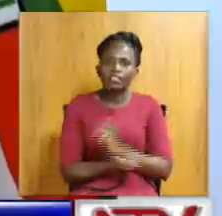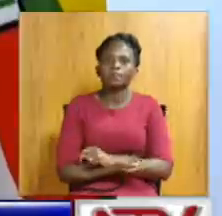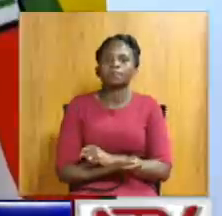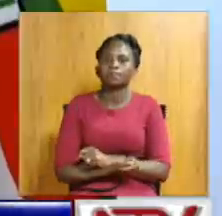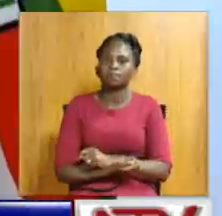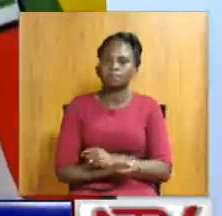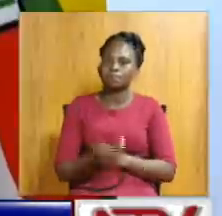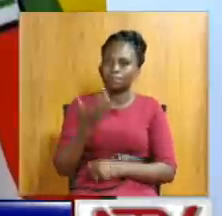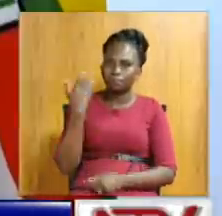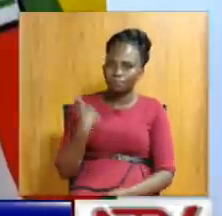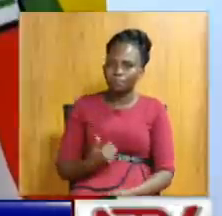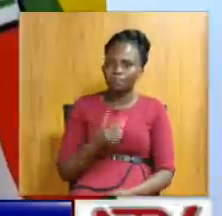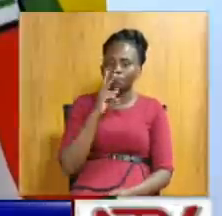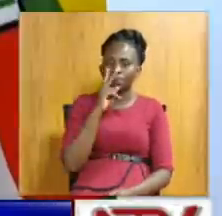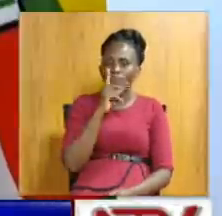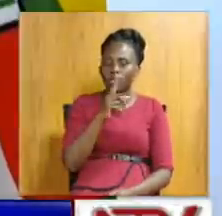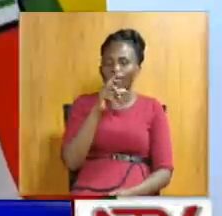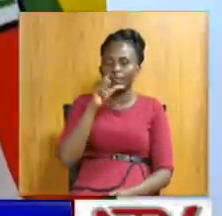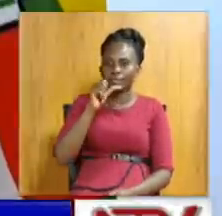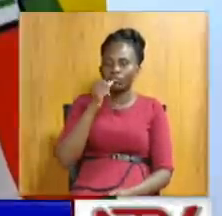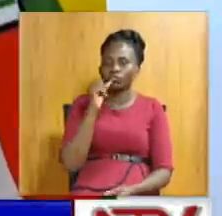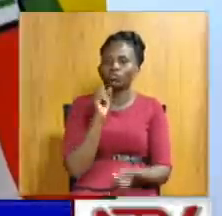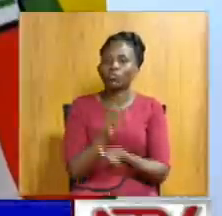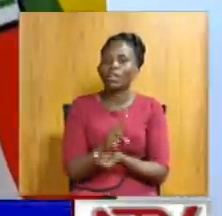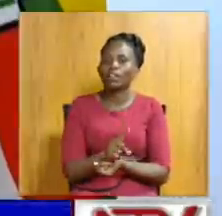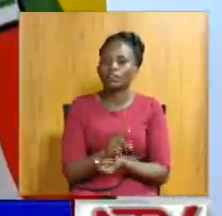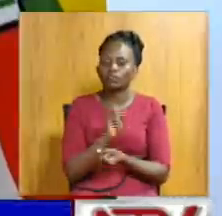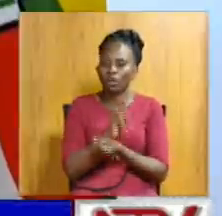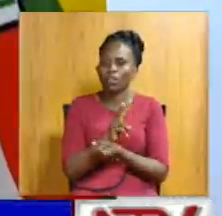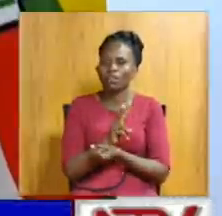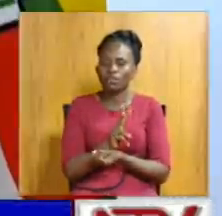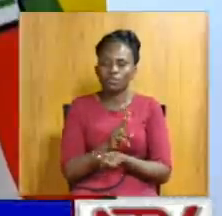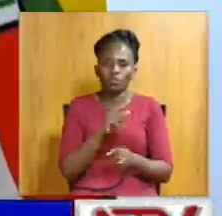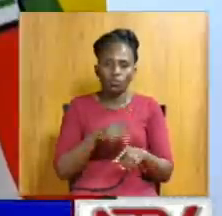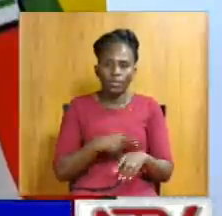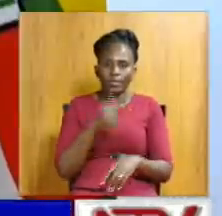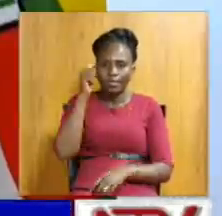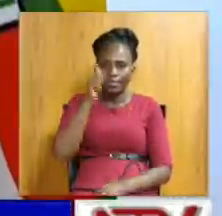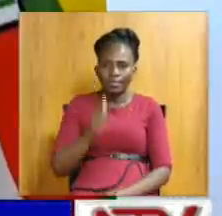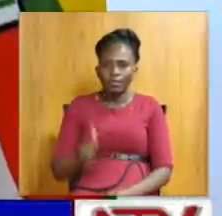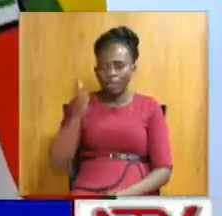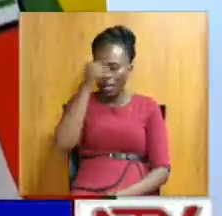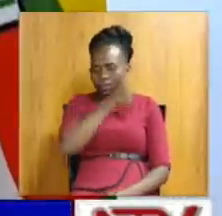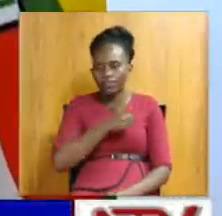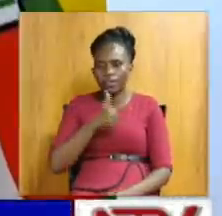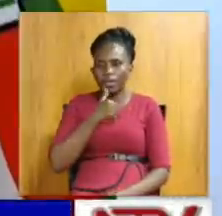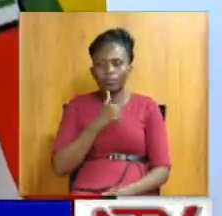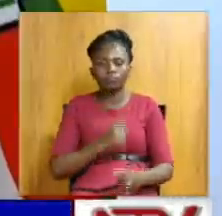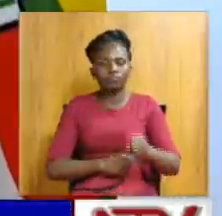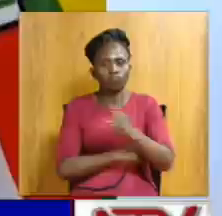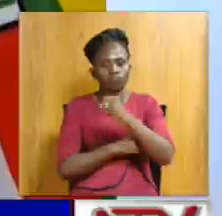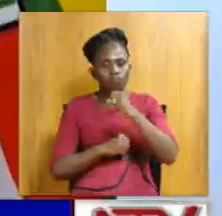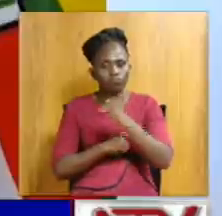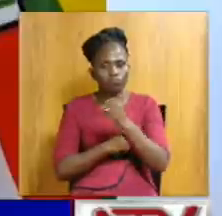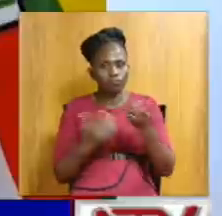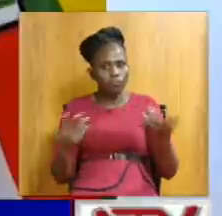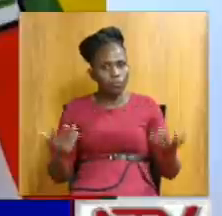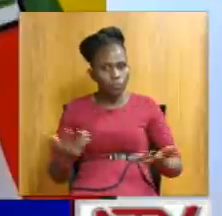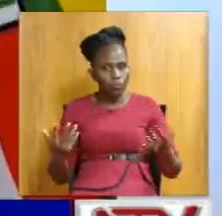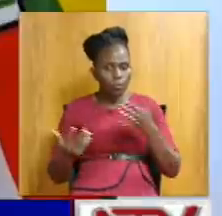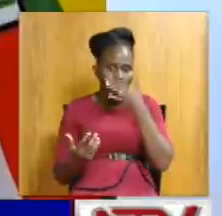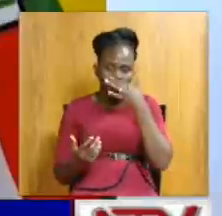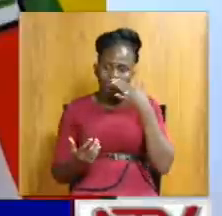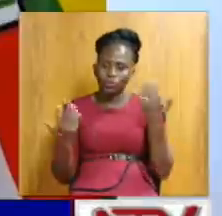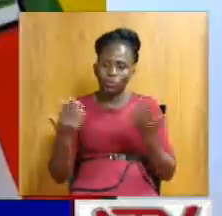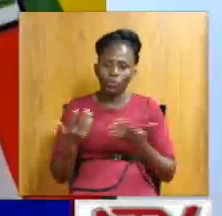since 1912, when the African National Congress of South Africa was founded in the town of